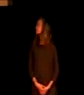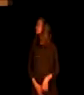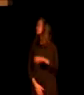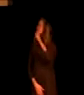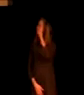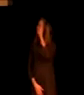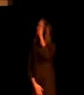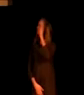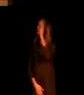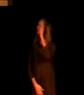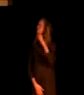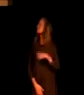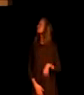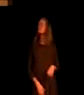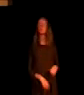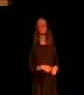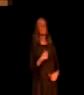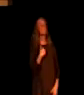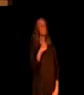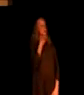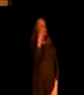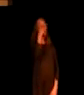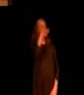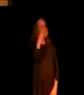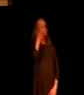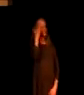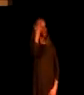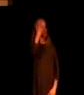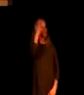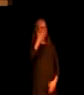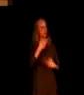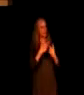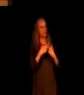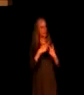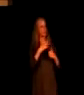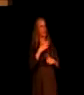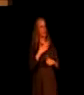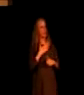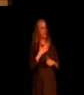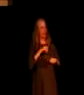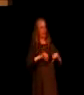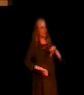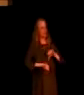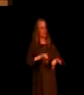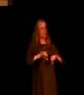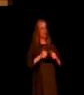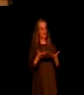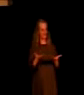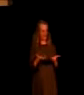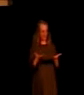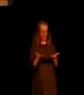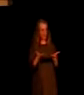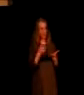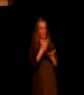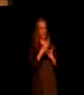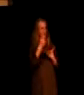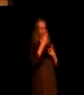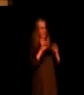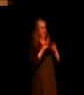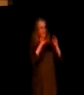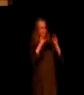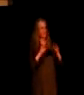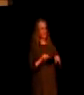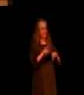Now I'm going to talk about what my science at University of Montana put